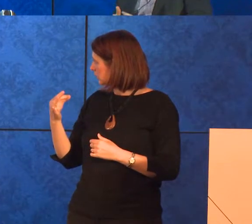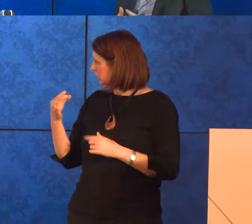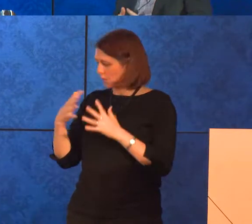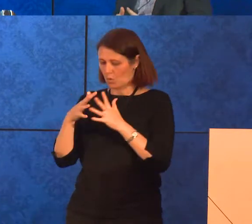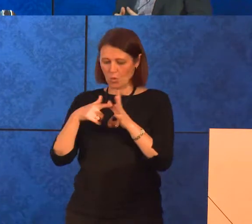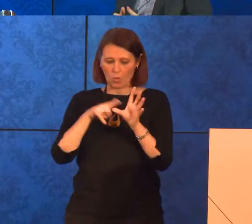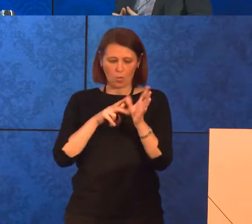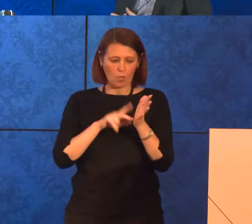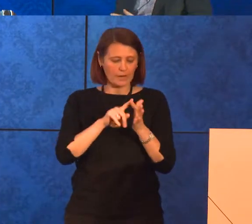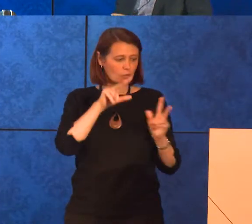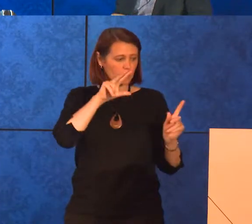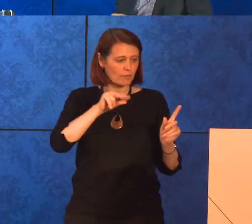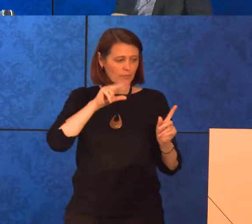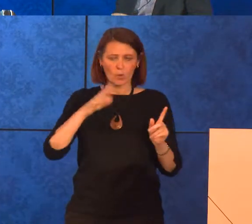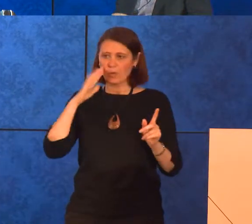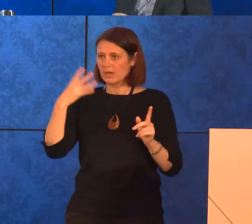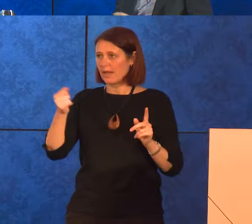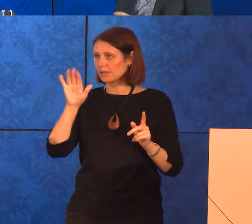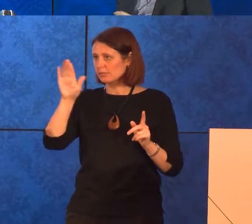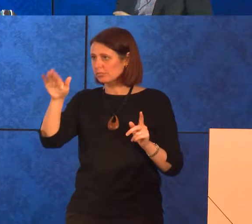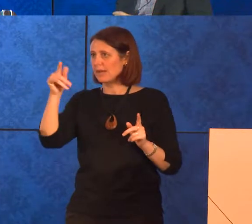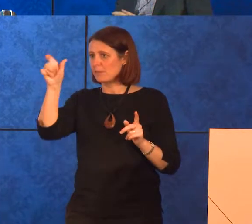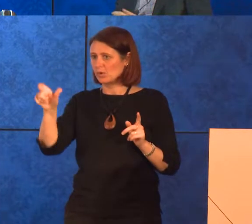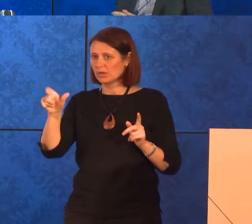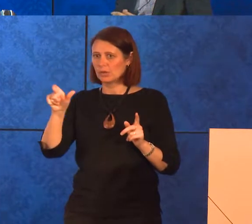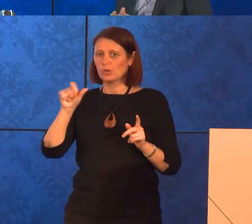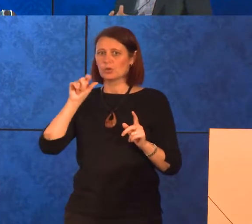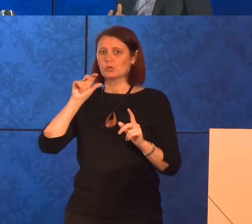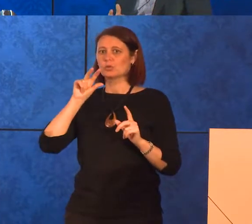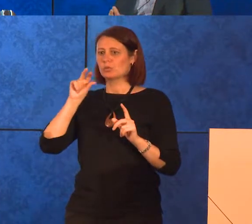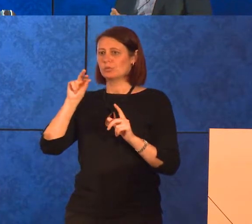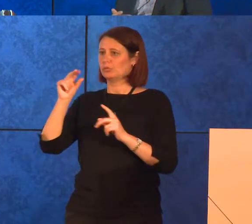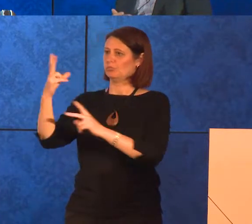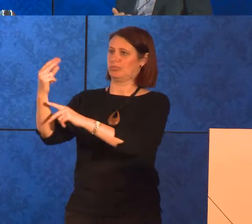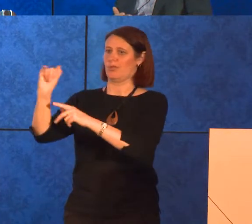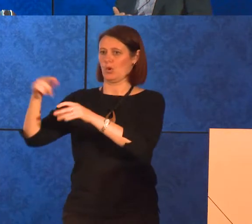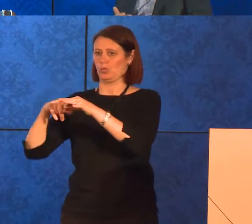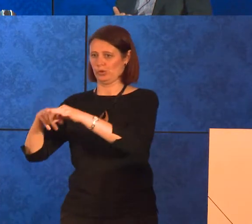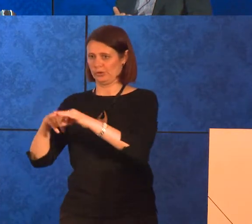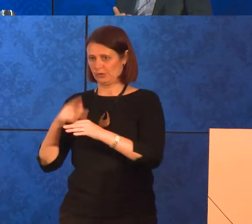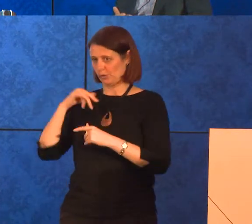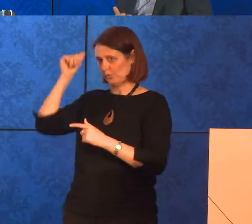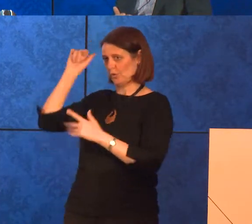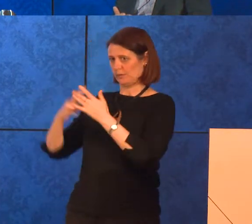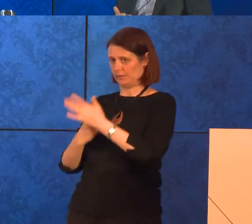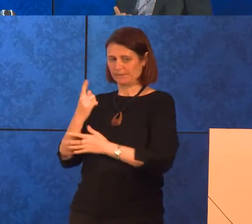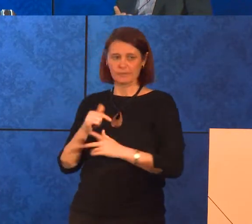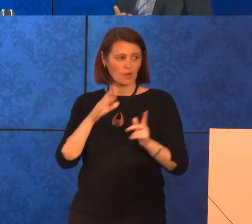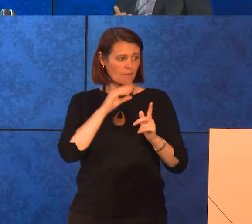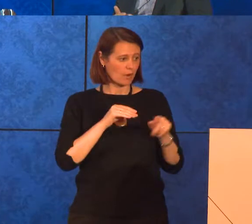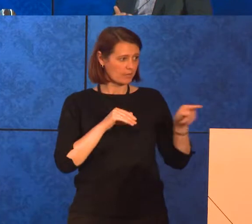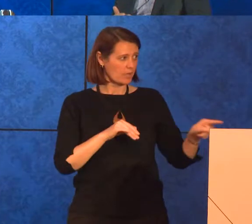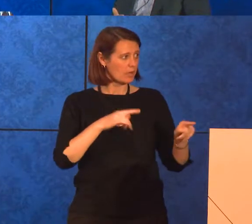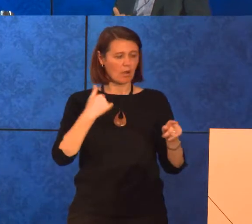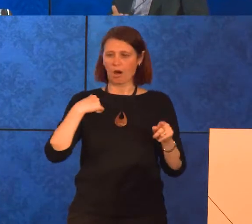Wayne to verbally indicate when he's with someone who has a question. Yes, absolutely. So from the lectern, I'm going